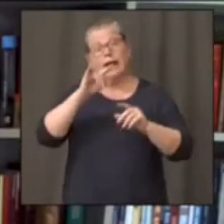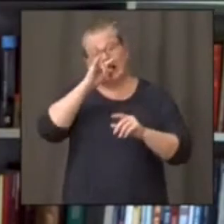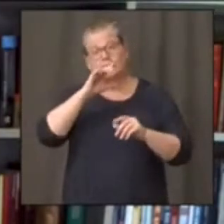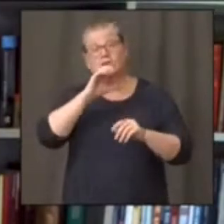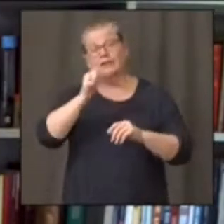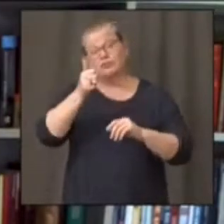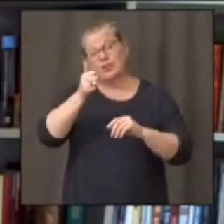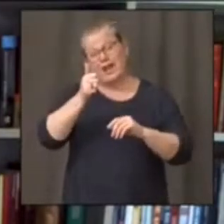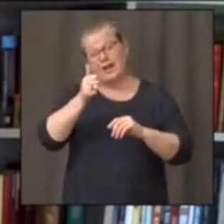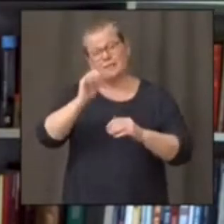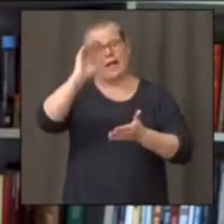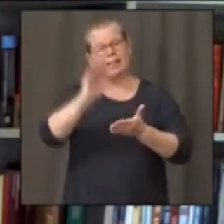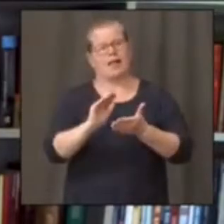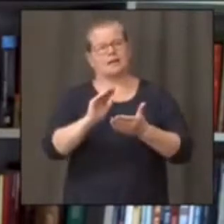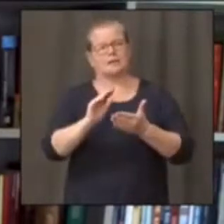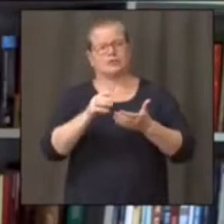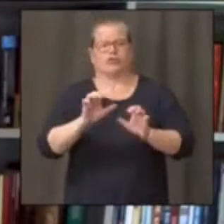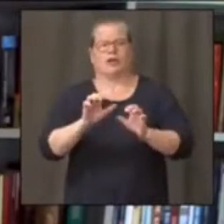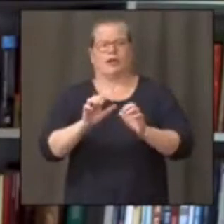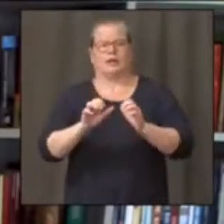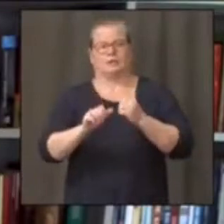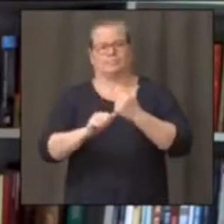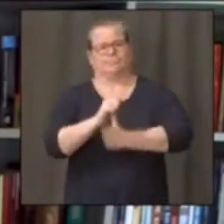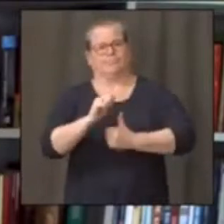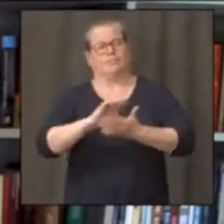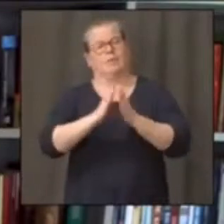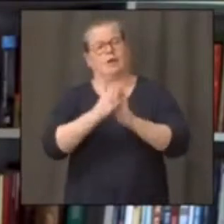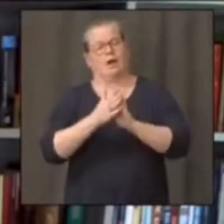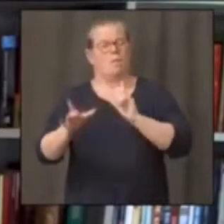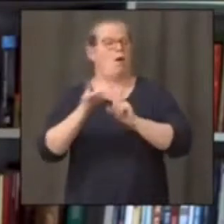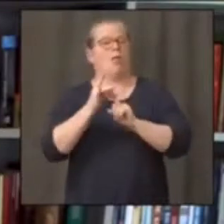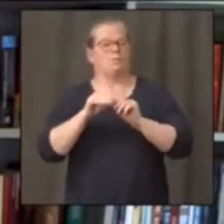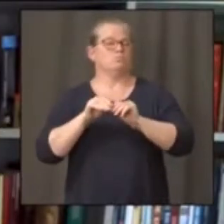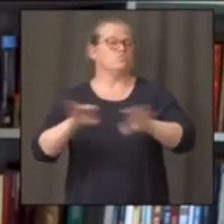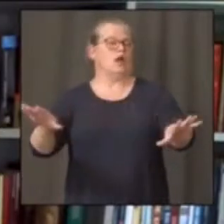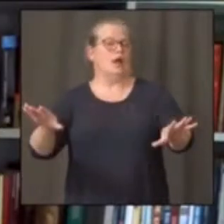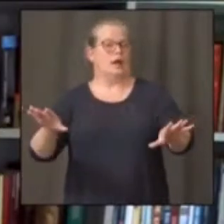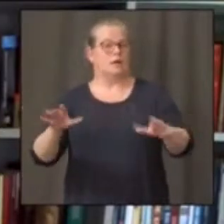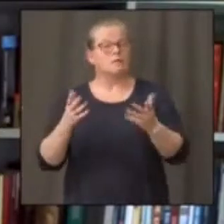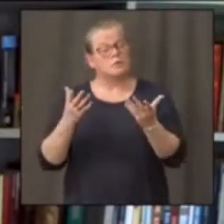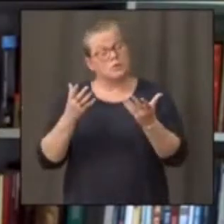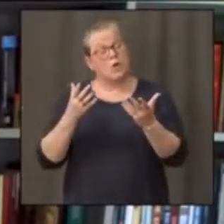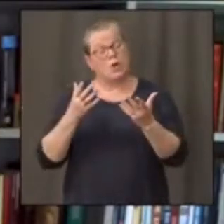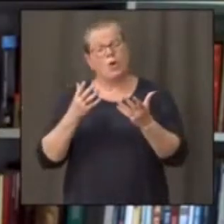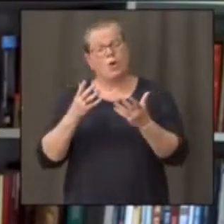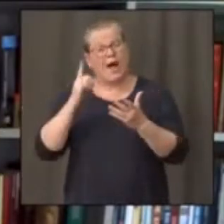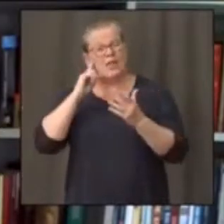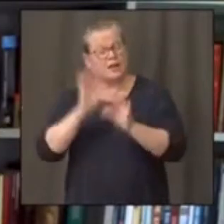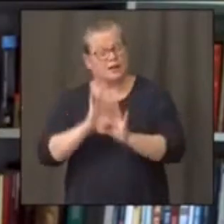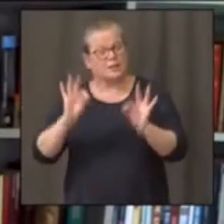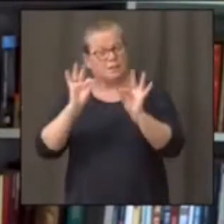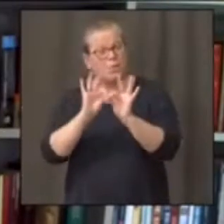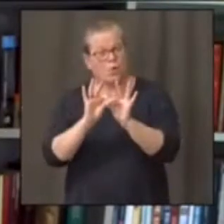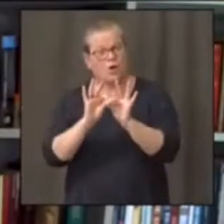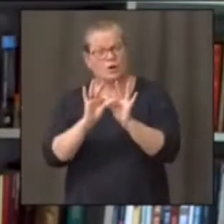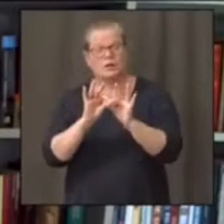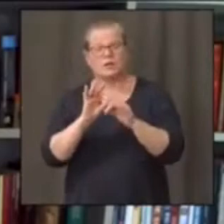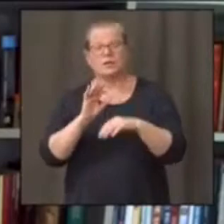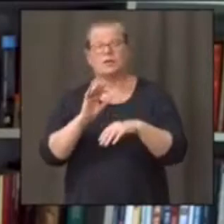age. And I think just as an aside, I think that makes it, important that, that the kind